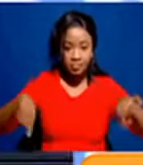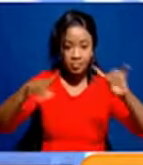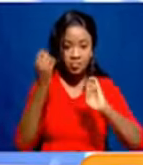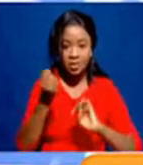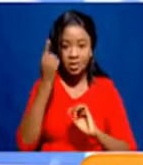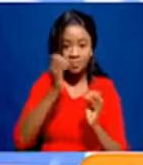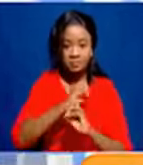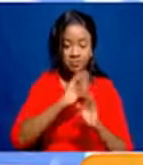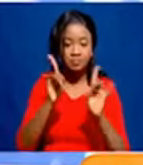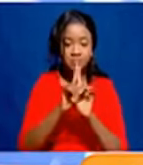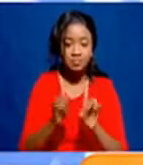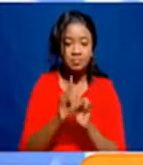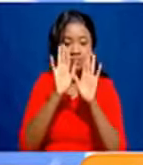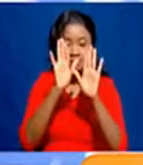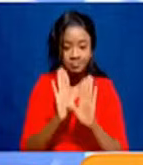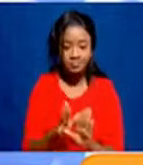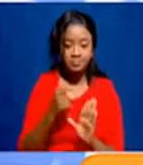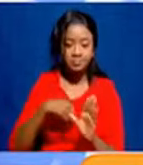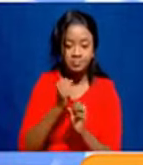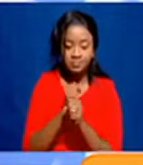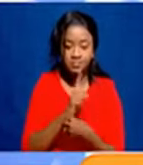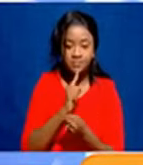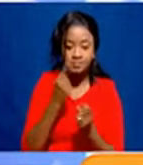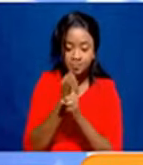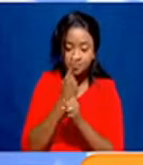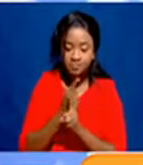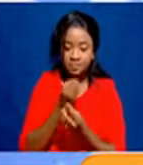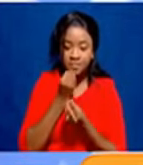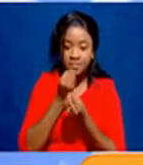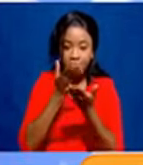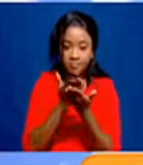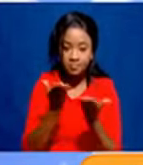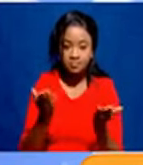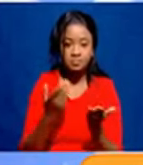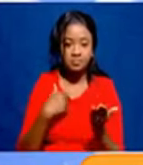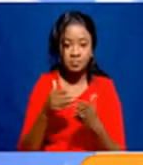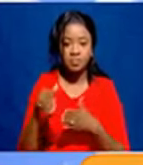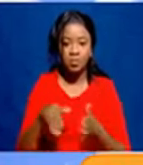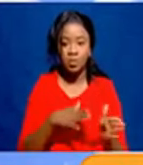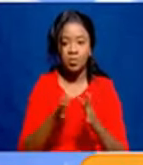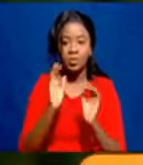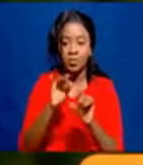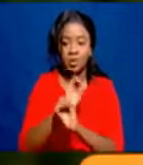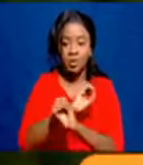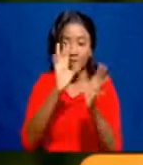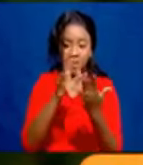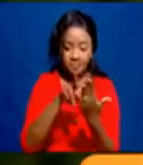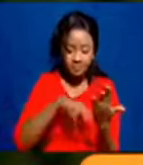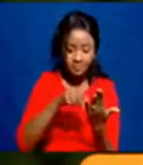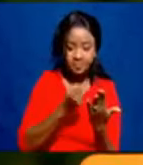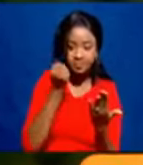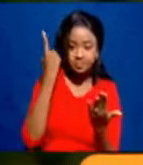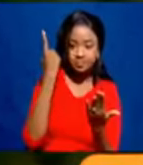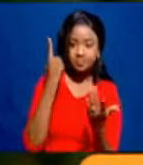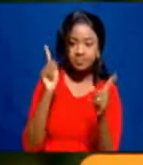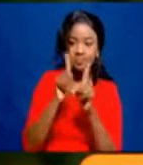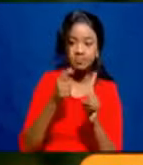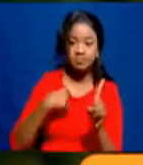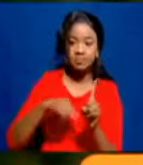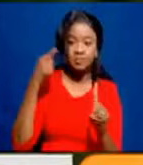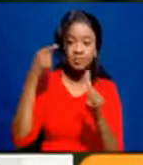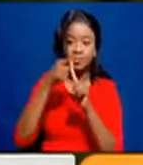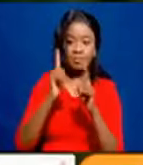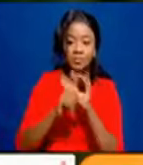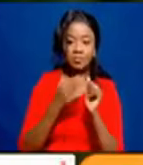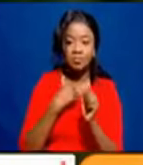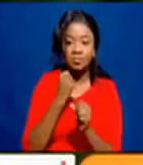to also make sure that some of these informations are in formats that are very clear to them. And we do not want to leave any stone